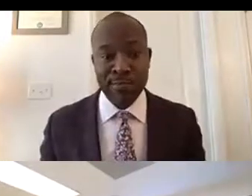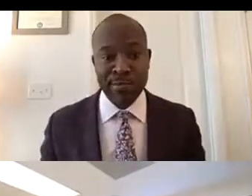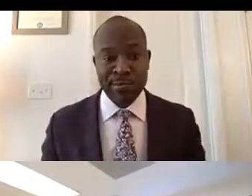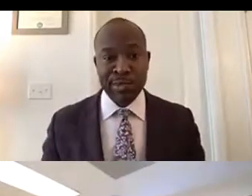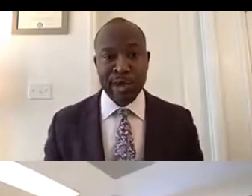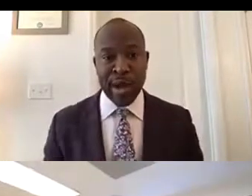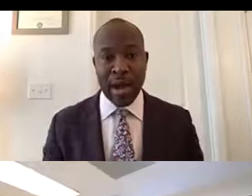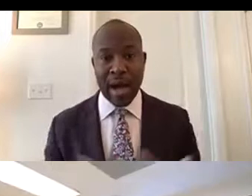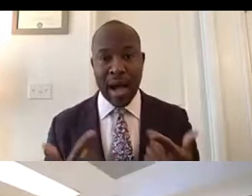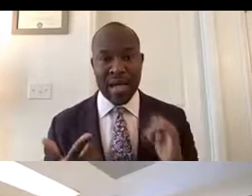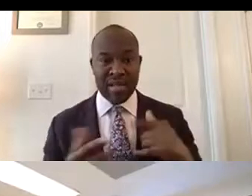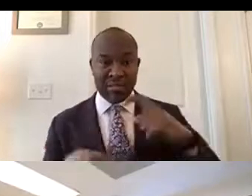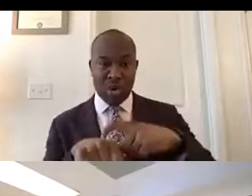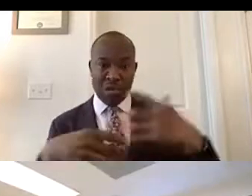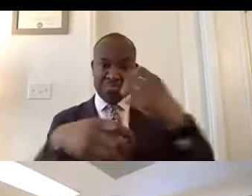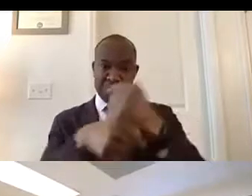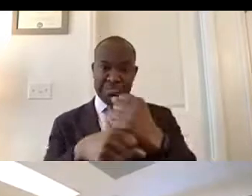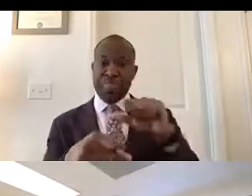nationwide.